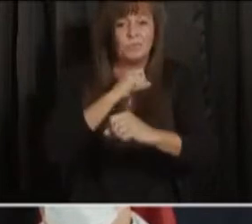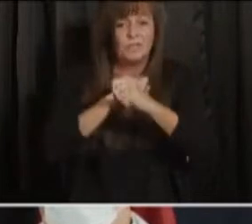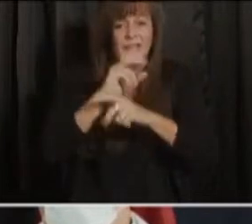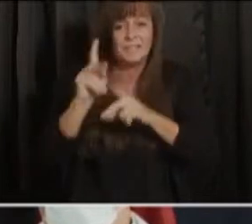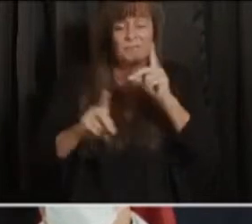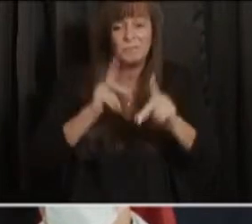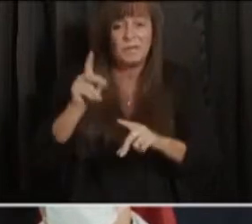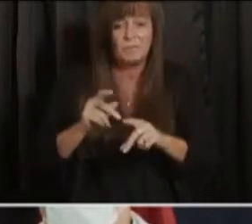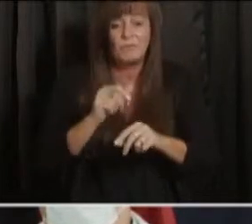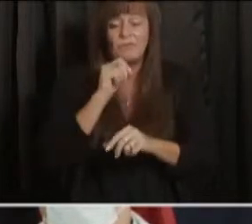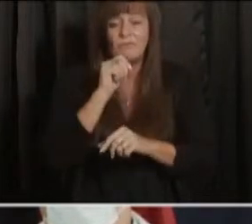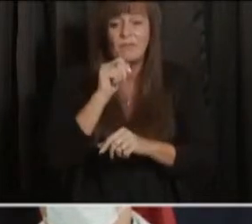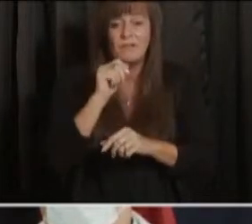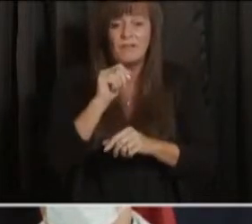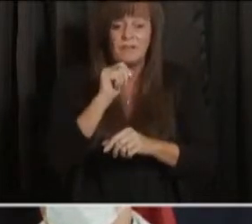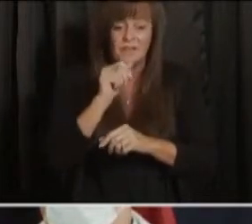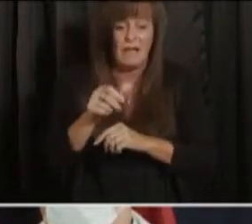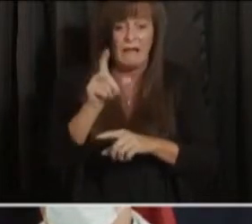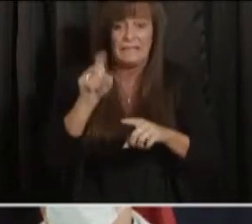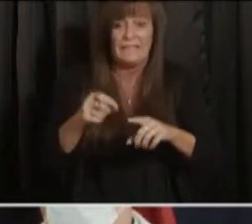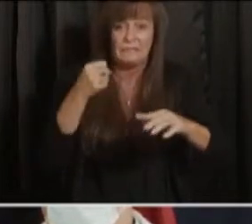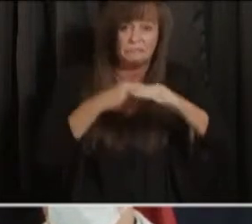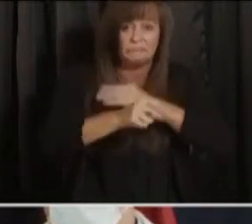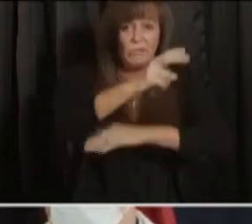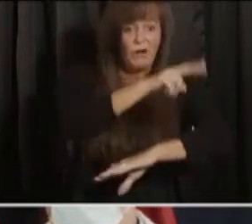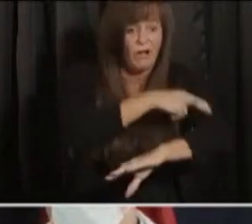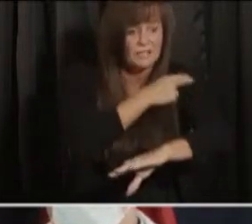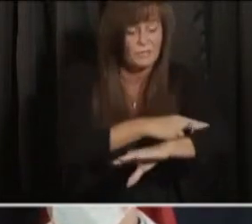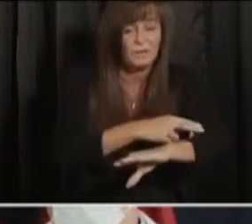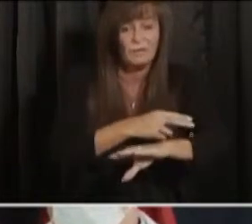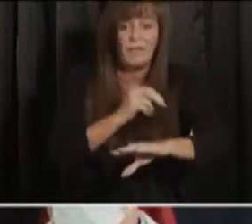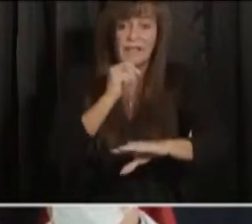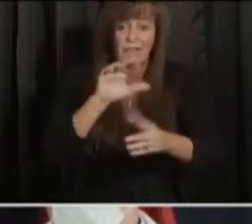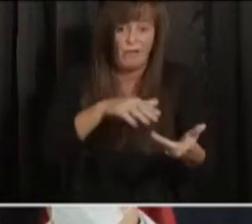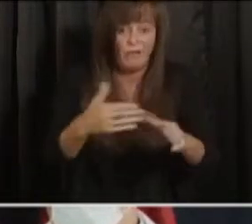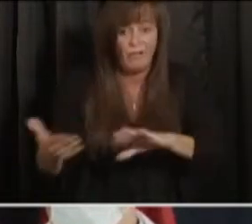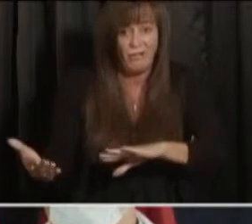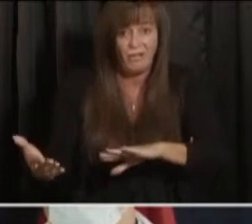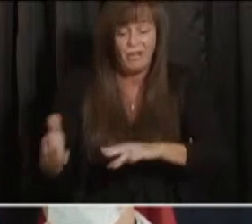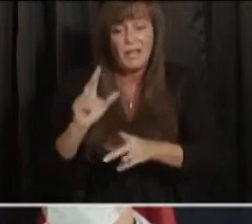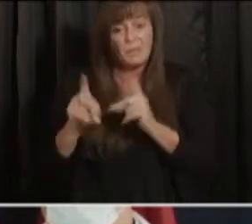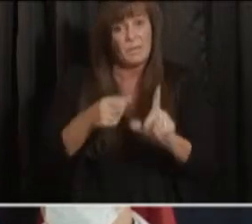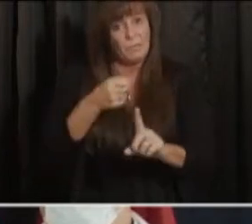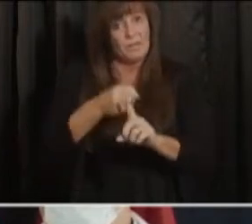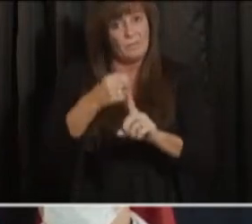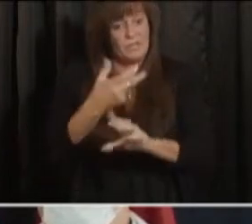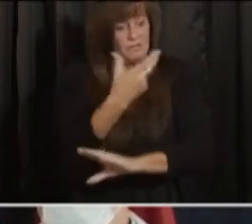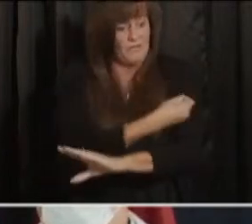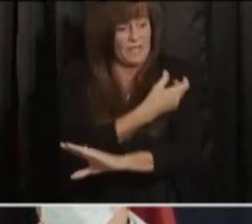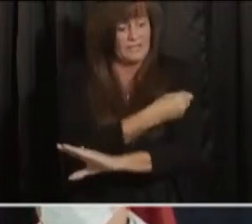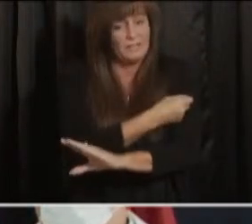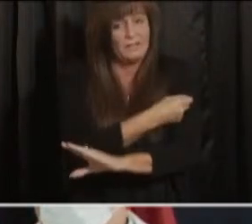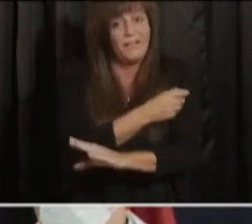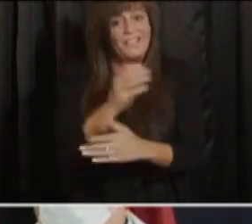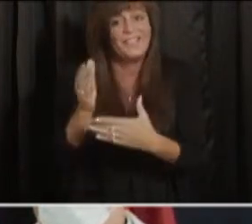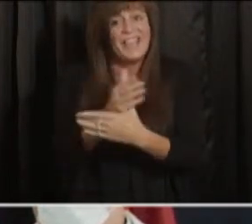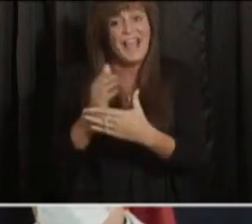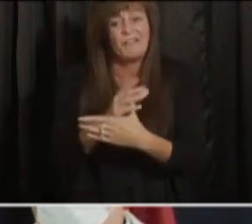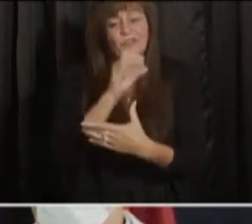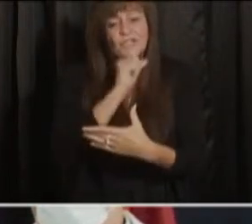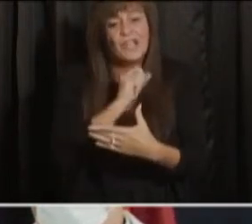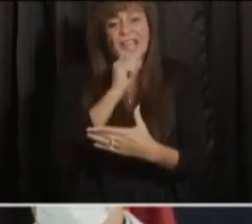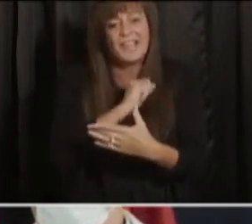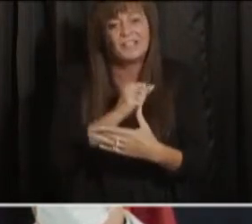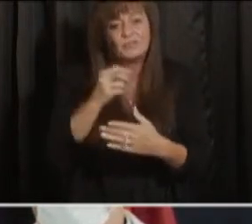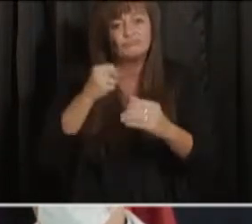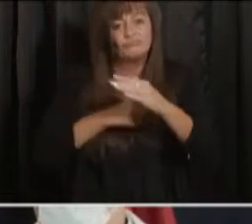from hospitalization and death. So for people who are vaccinated, the average hospitalization age is 73. For